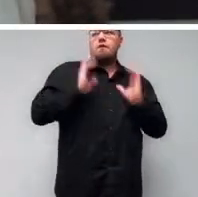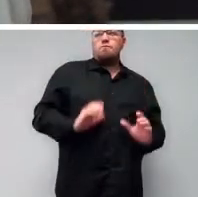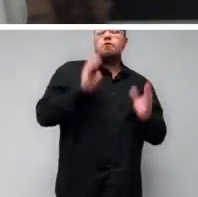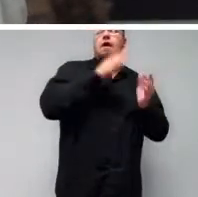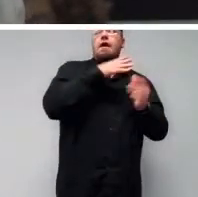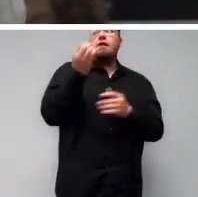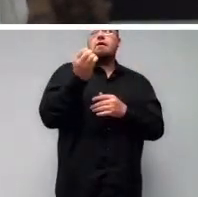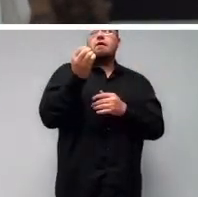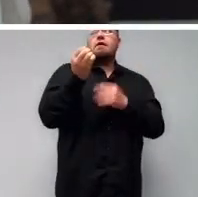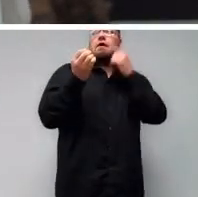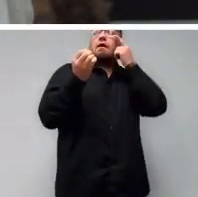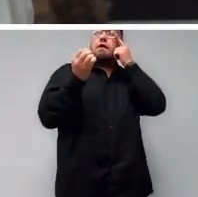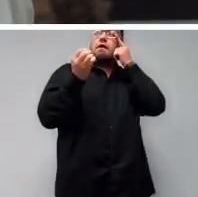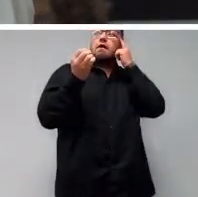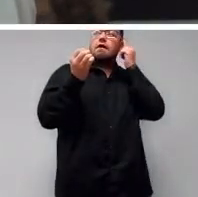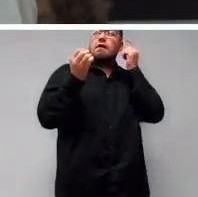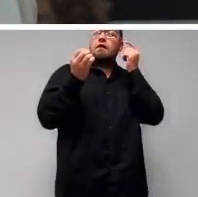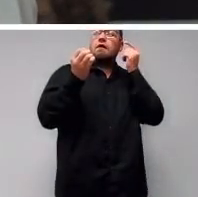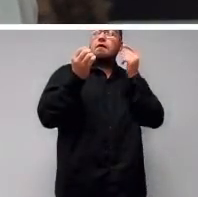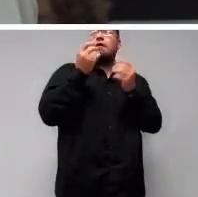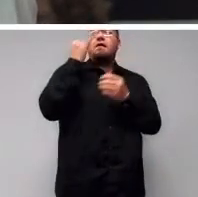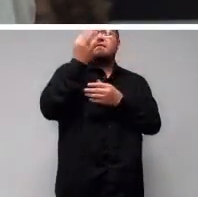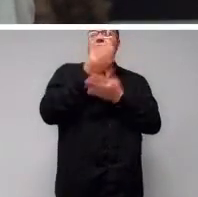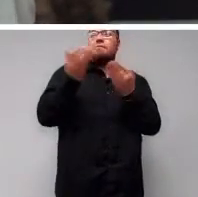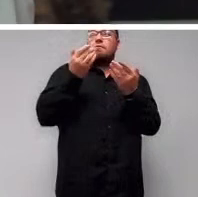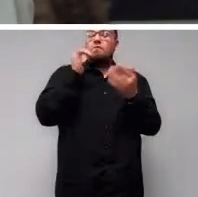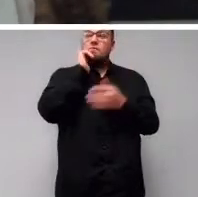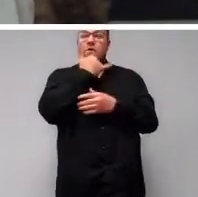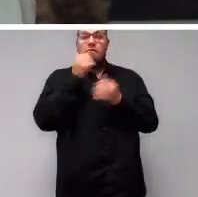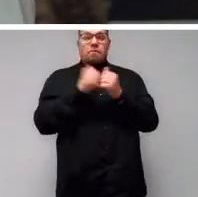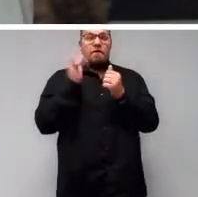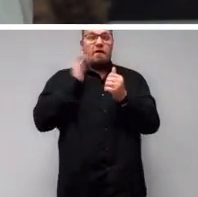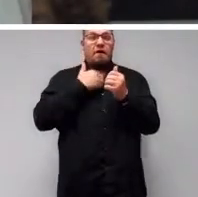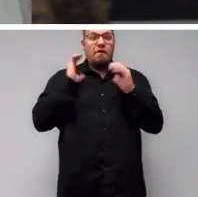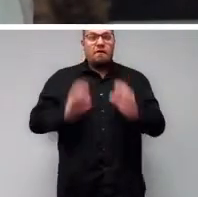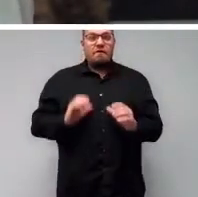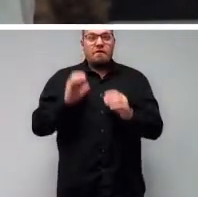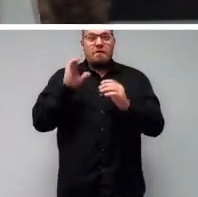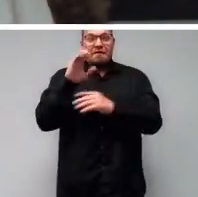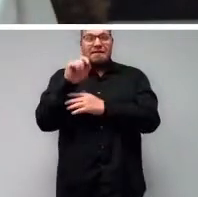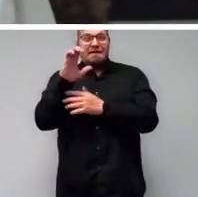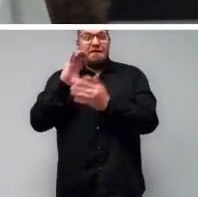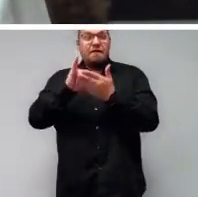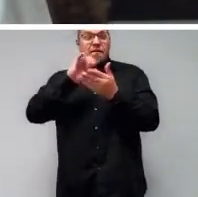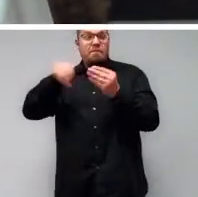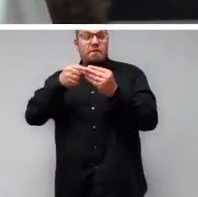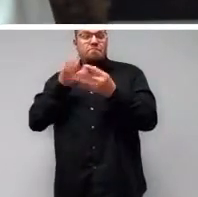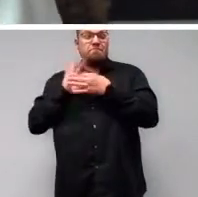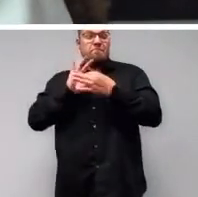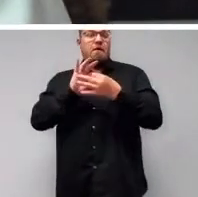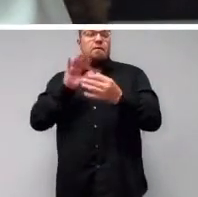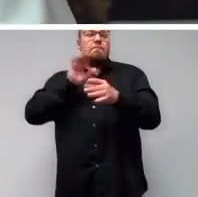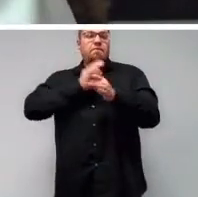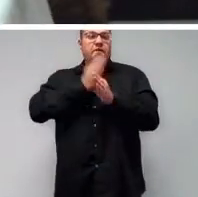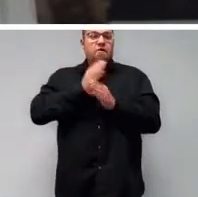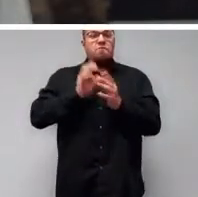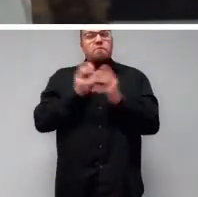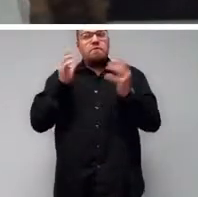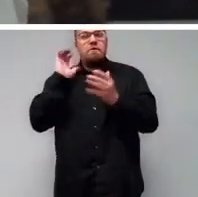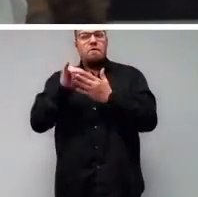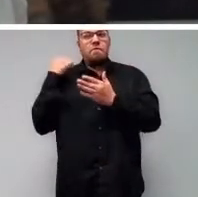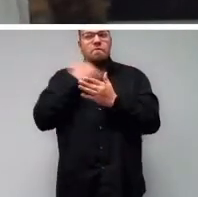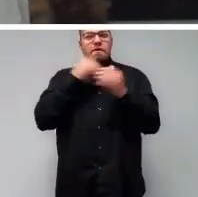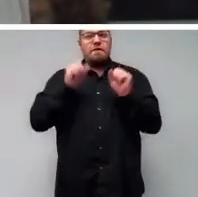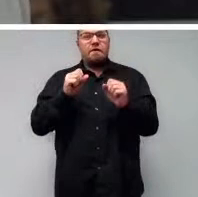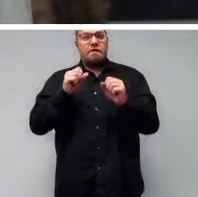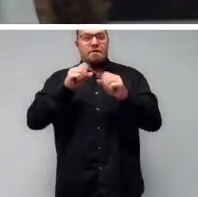it'd be kind of bad if something went wrong with our customers. And CTEC is all about that professionalism. There's so much that I actually wrote a whole list, but